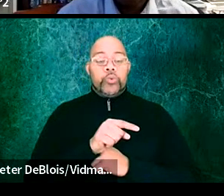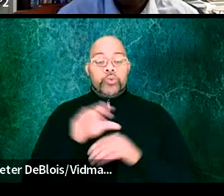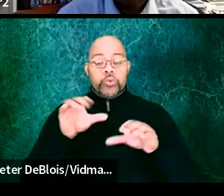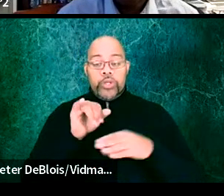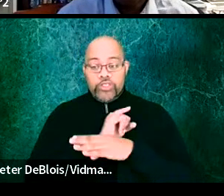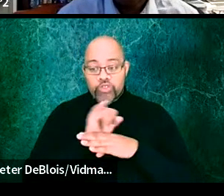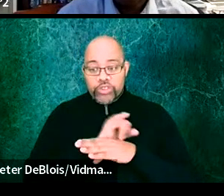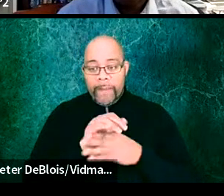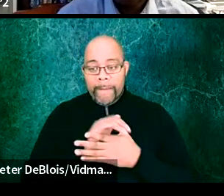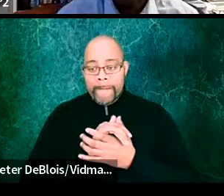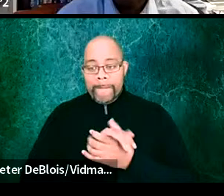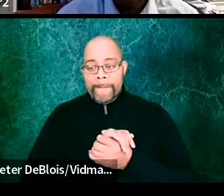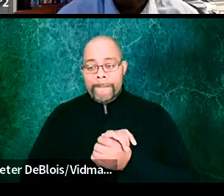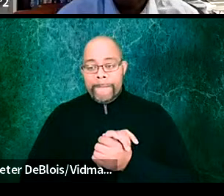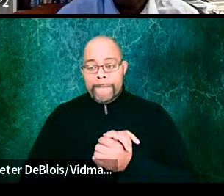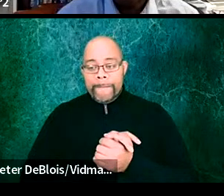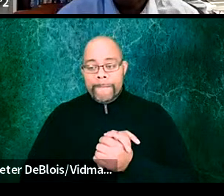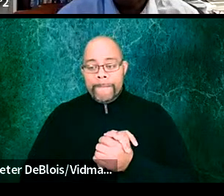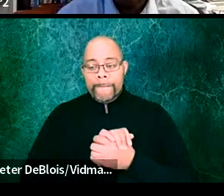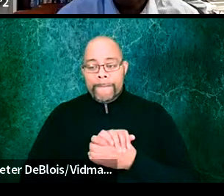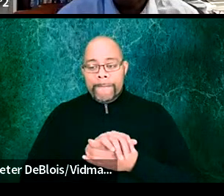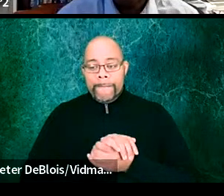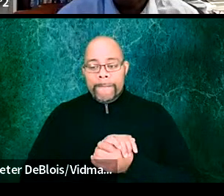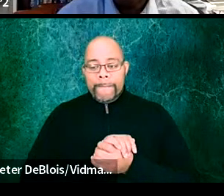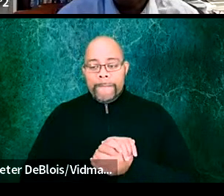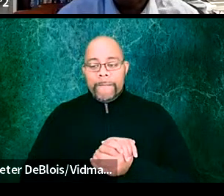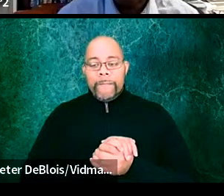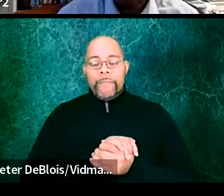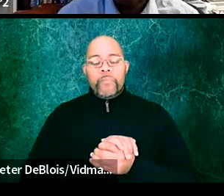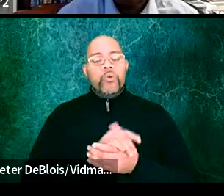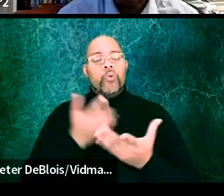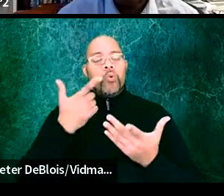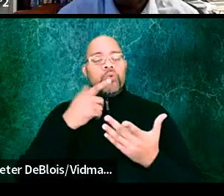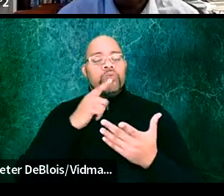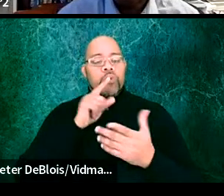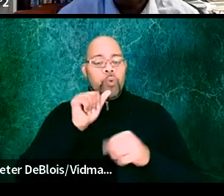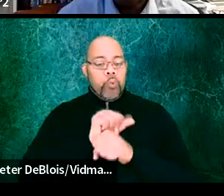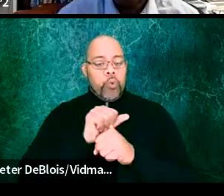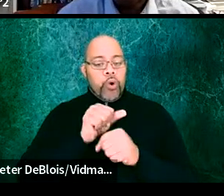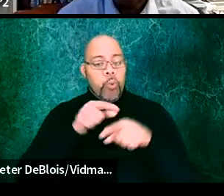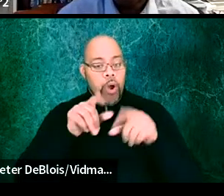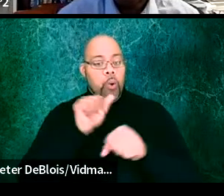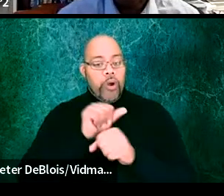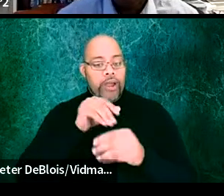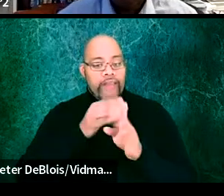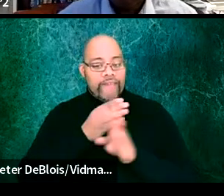internship while you were studying, where you were really working in the field?